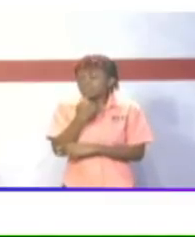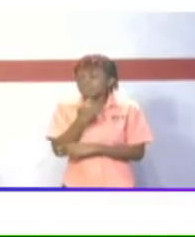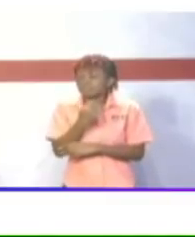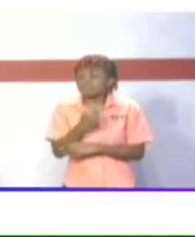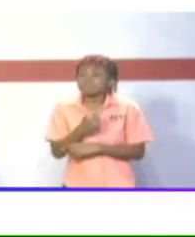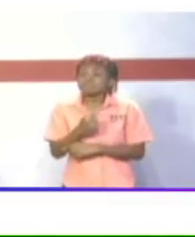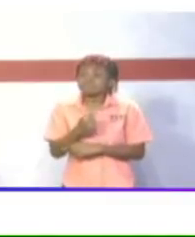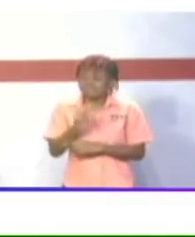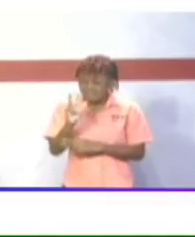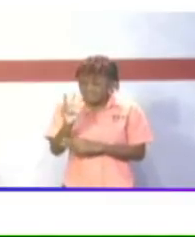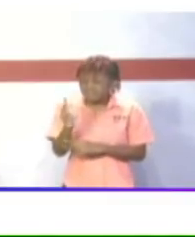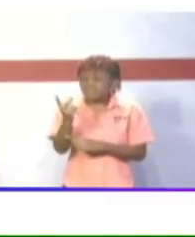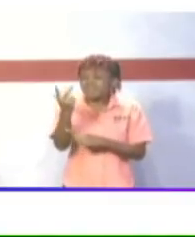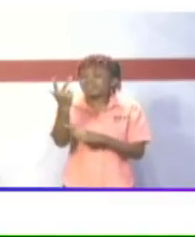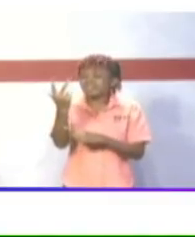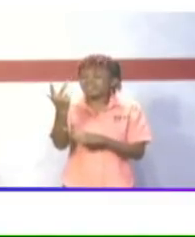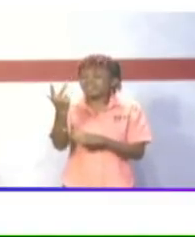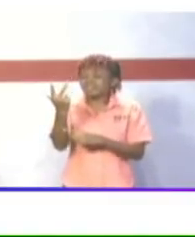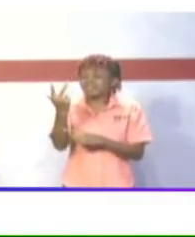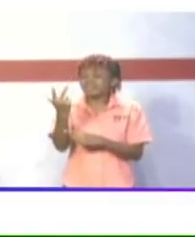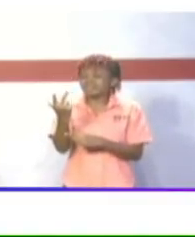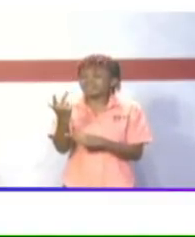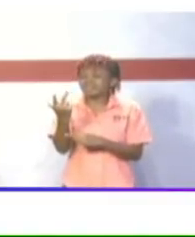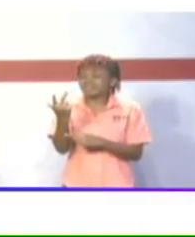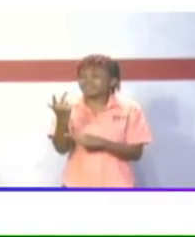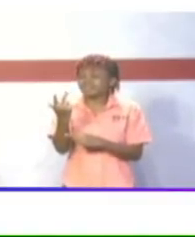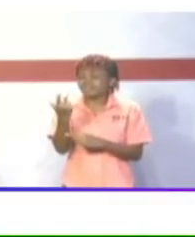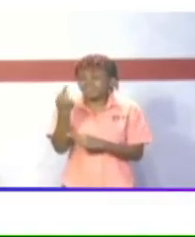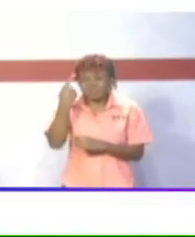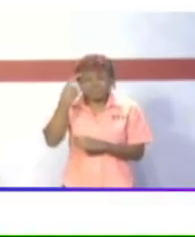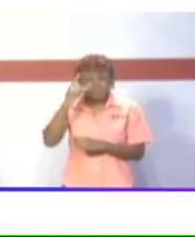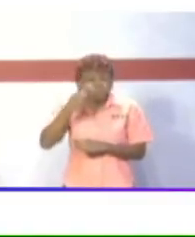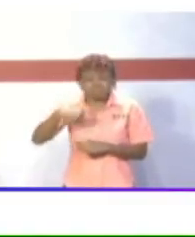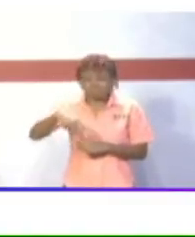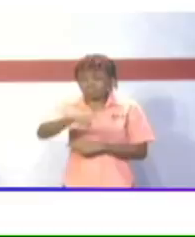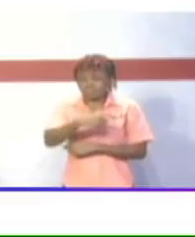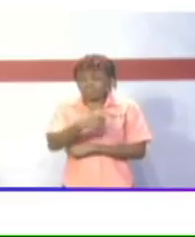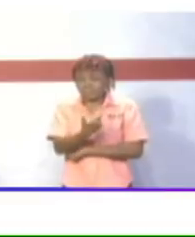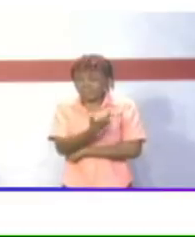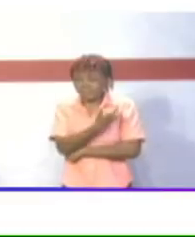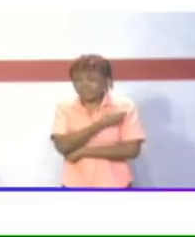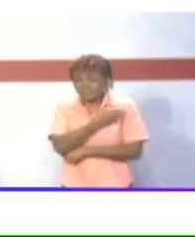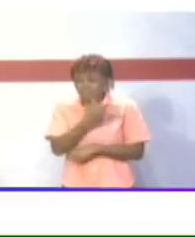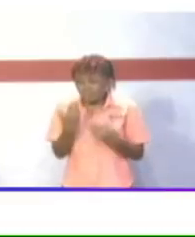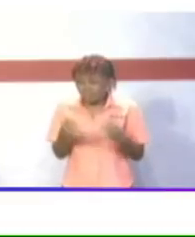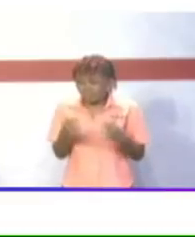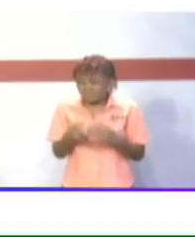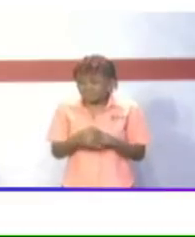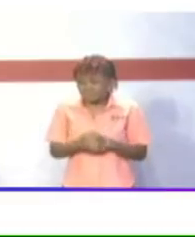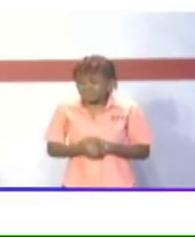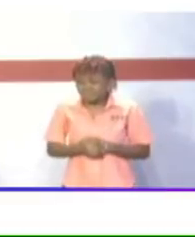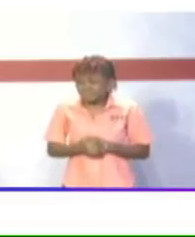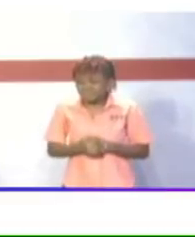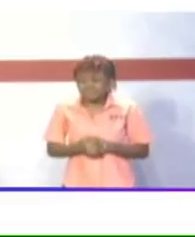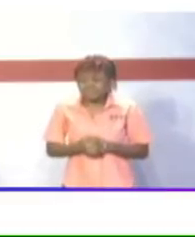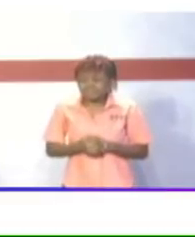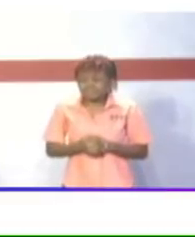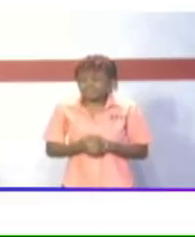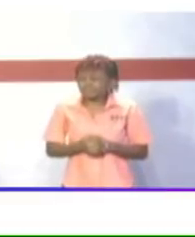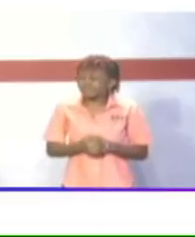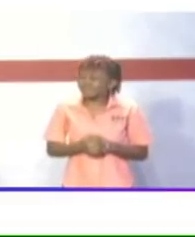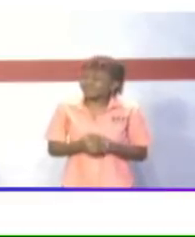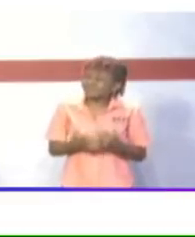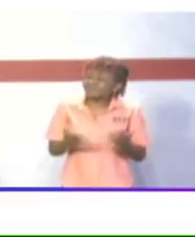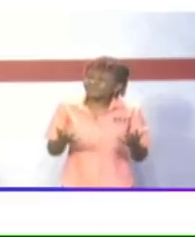would not be now considered fully vaccinated unless they get that third dose. How does that have any bearing on your safe